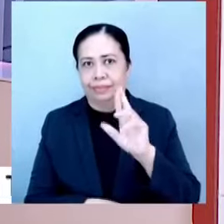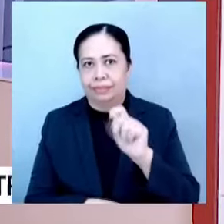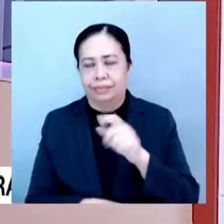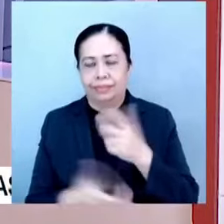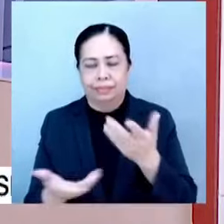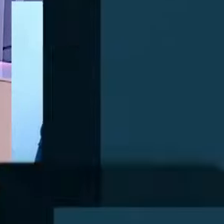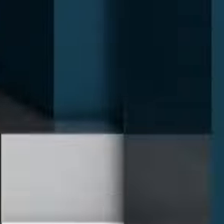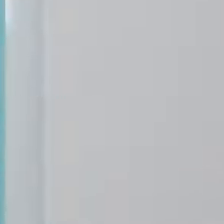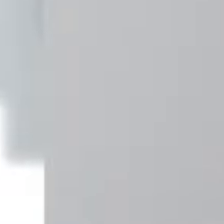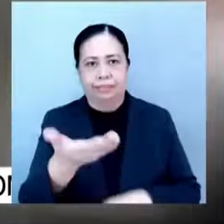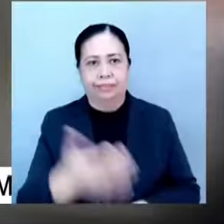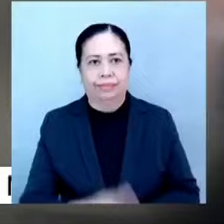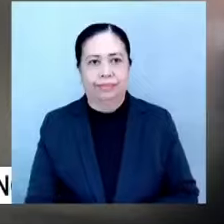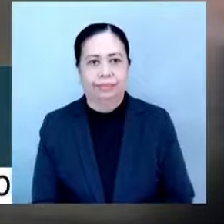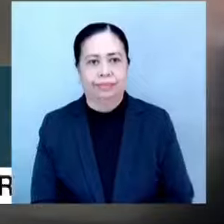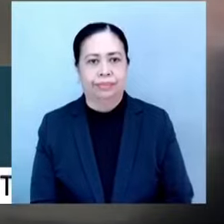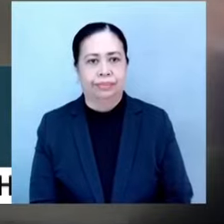reports.